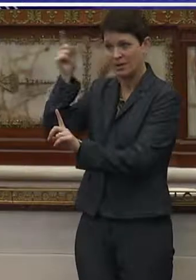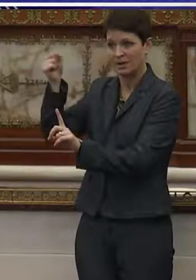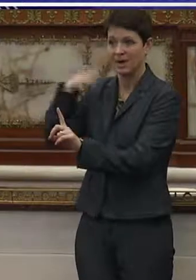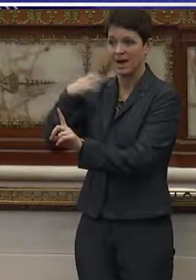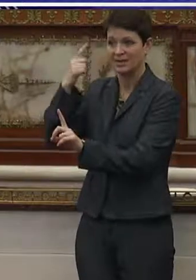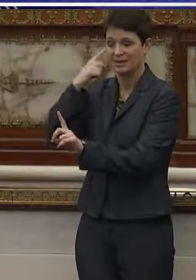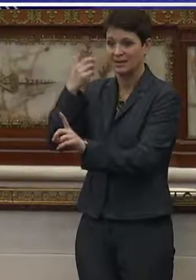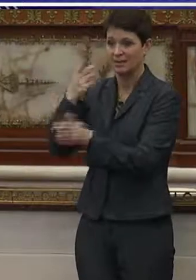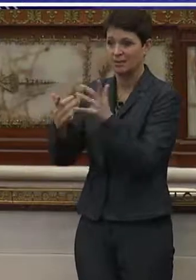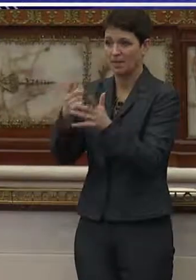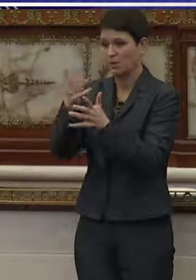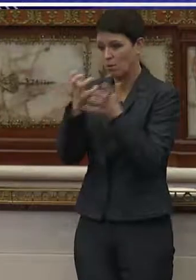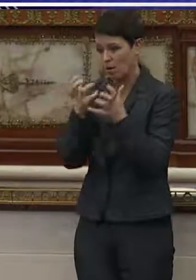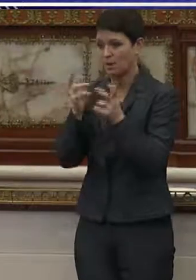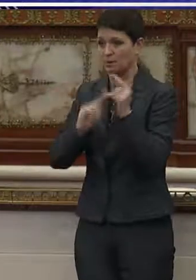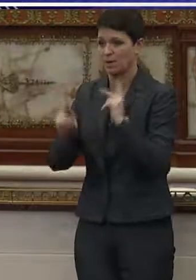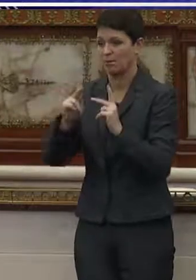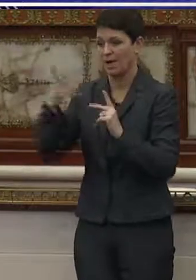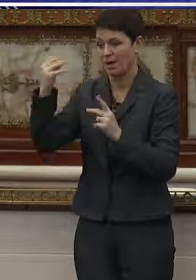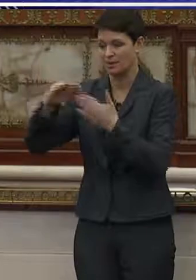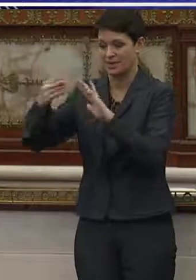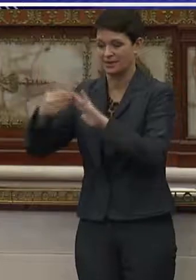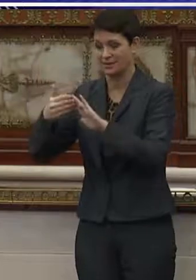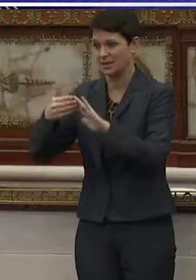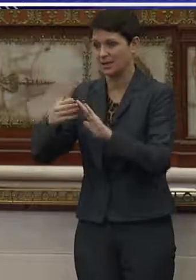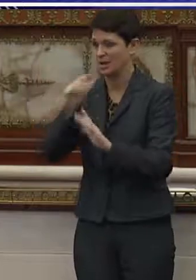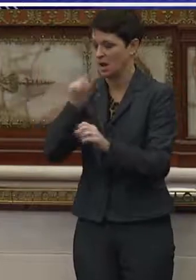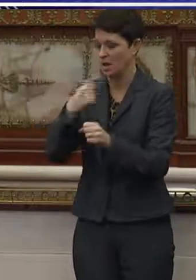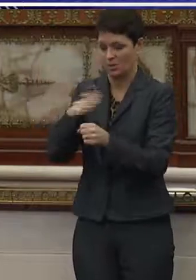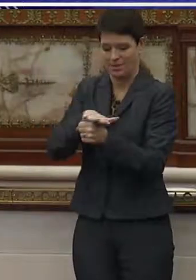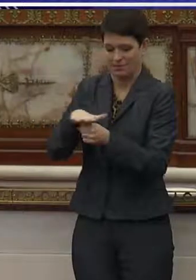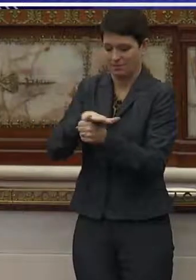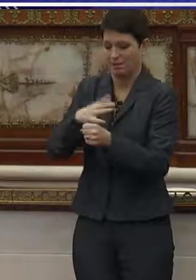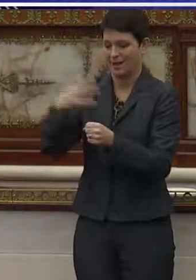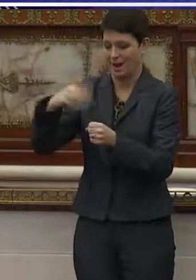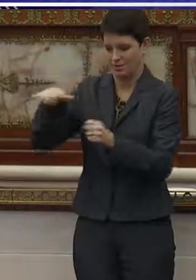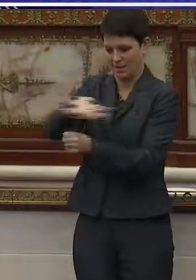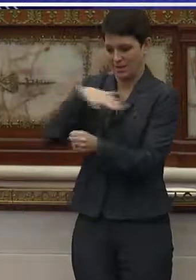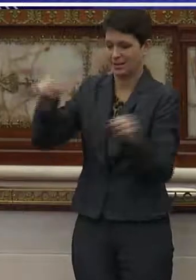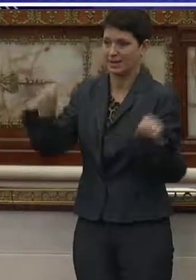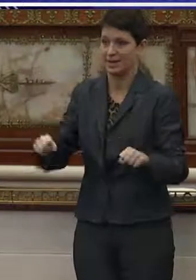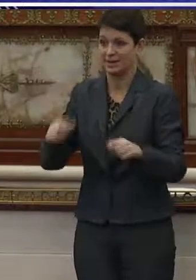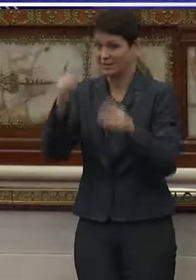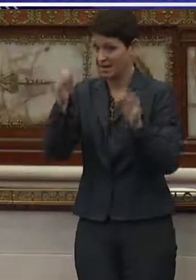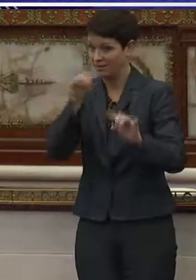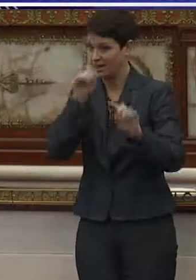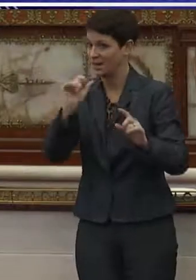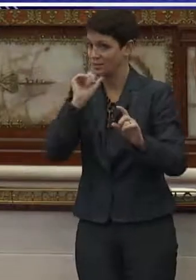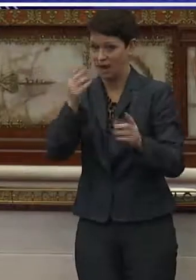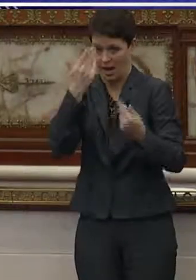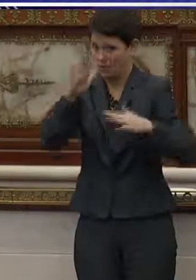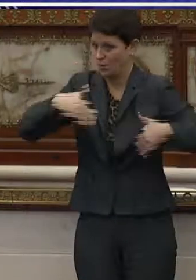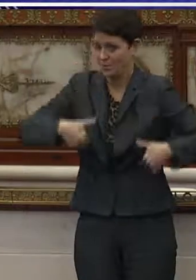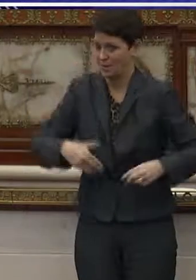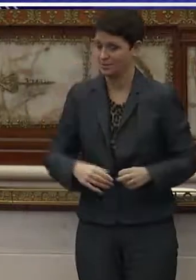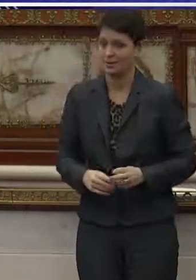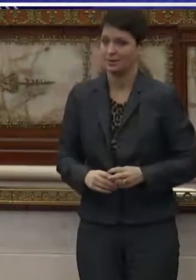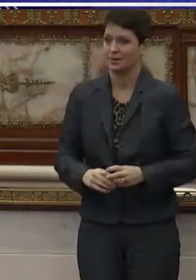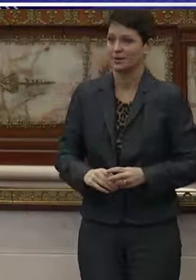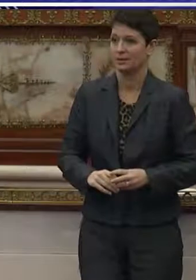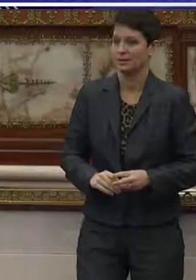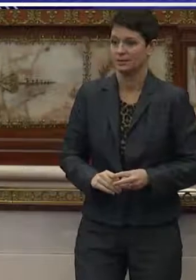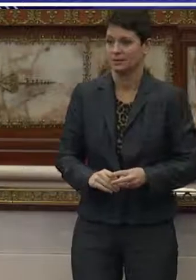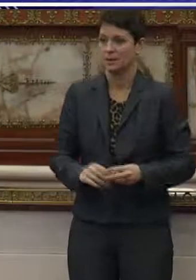see there might be interest of people in the suburbs beyond us. So I would say that's not, I don't have a definite answer on that yet. Okay. And then,